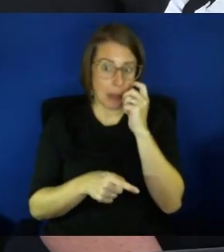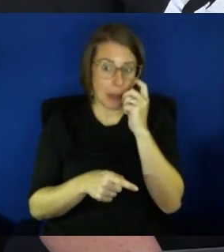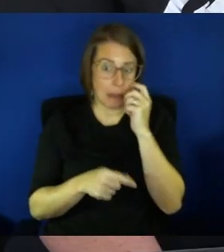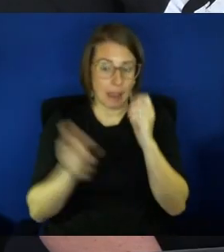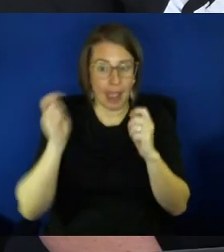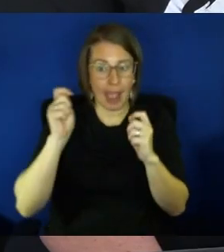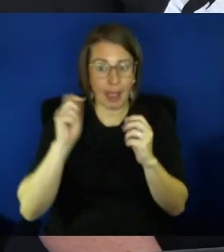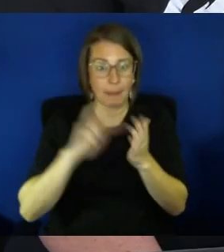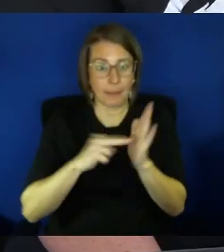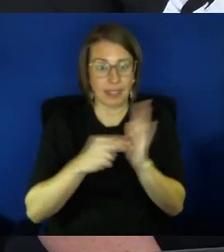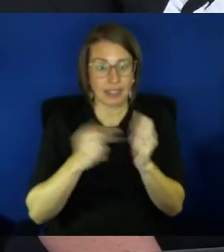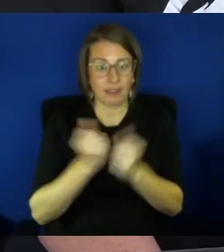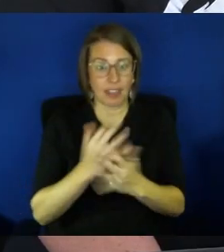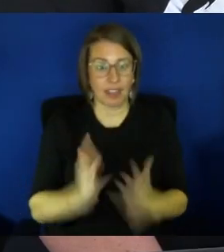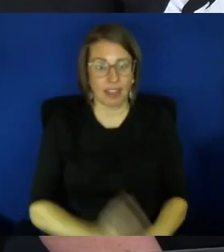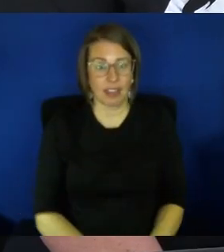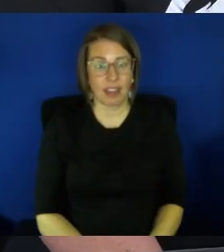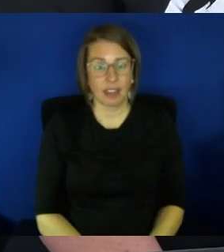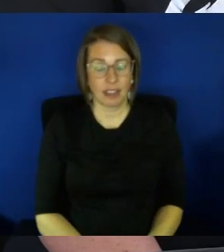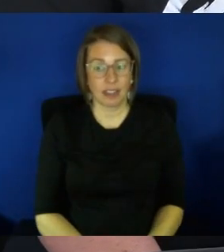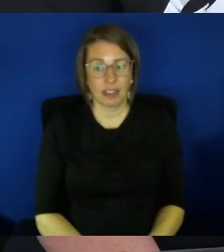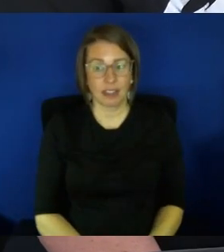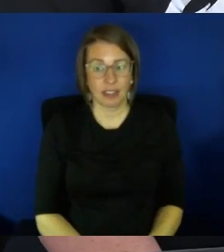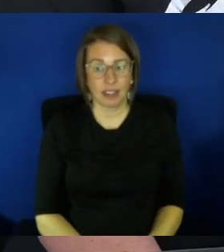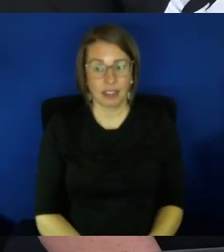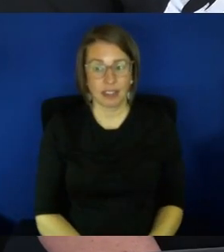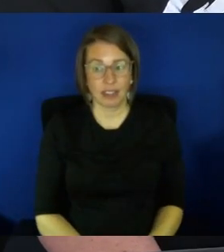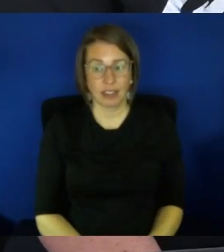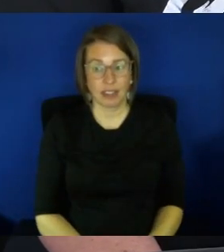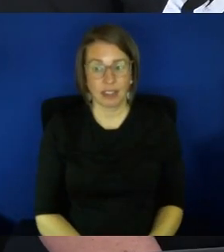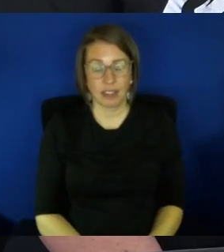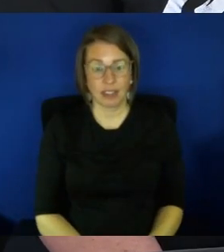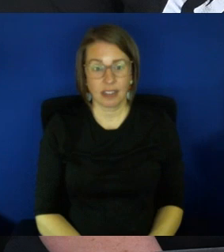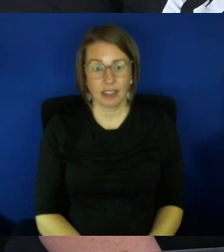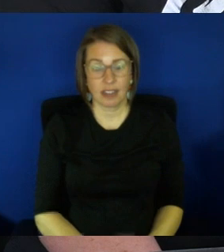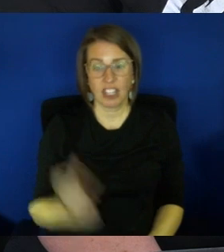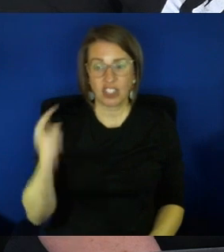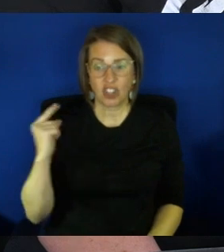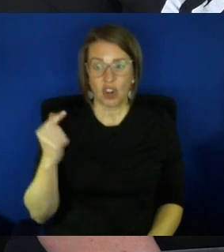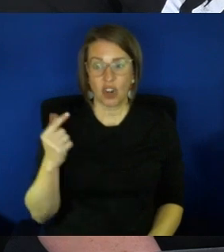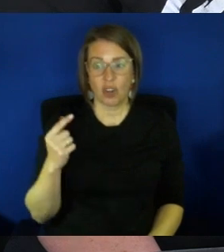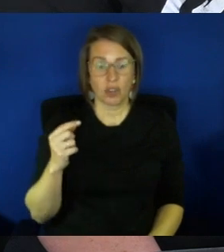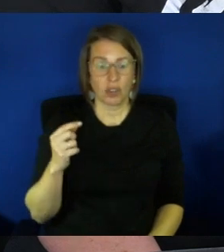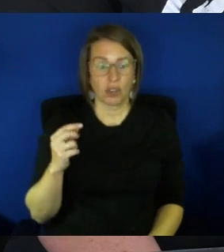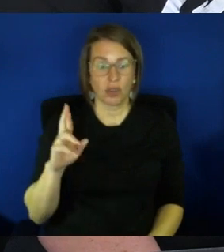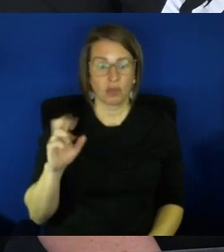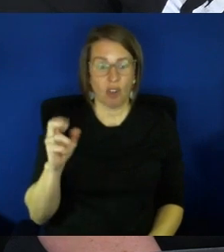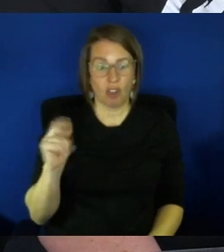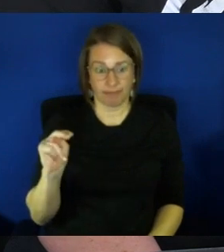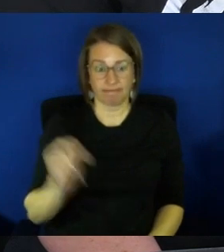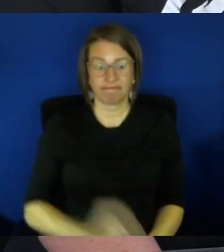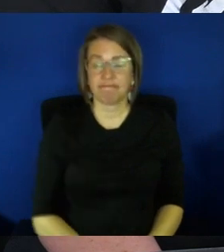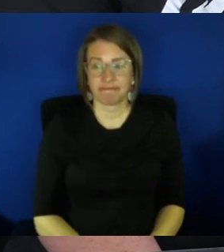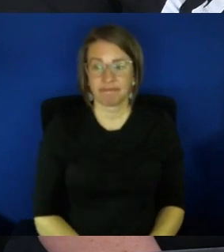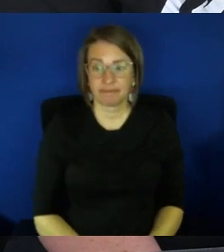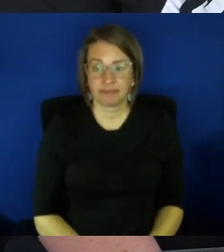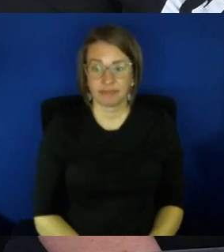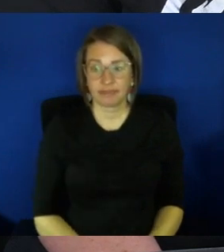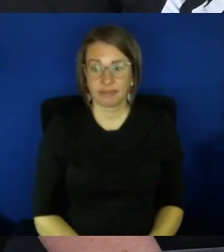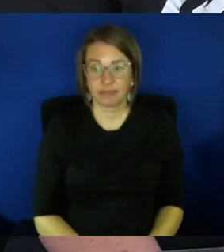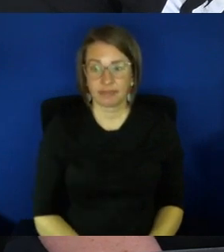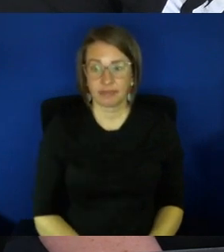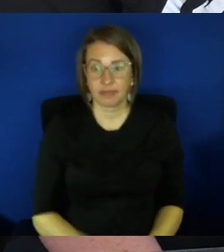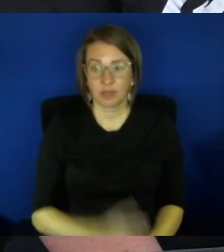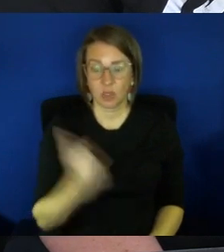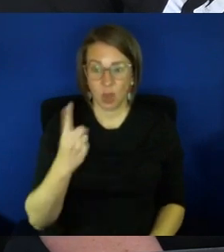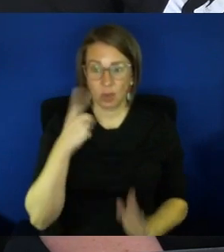Who's your General hero? Rutherford. General Rutherford. Yeah, General Rutherford was a big example for me. Okay. And always come and checked on me when